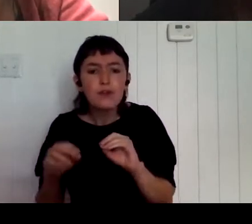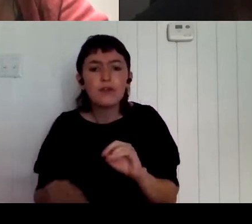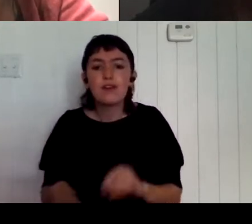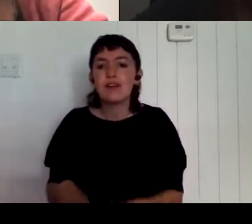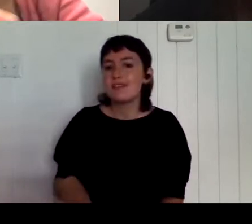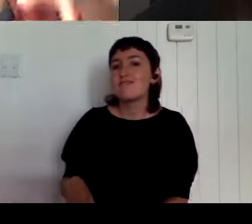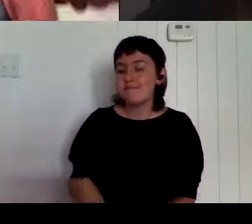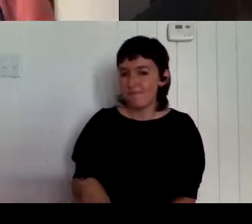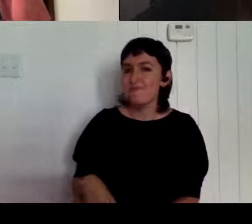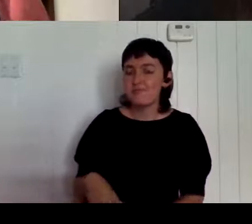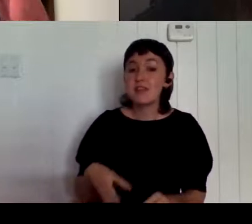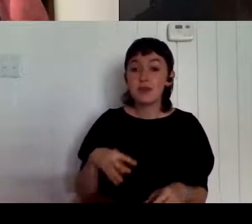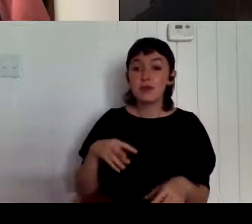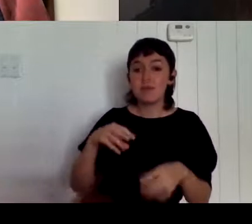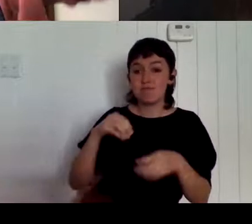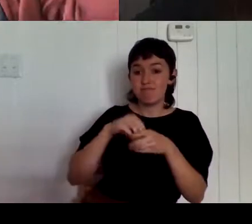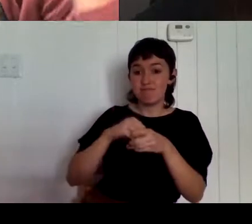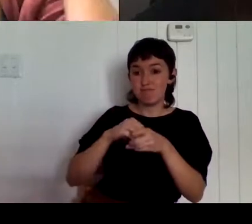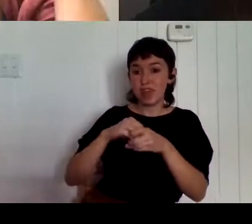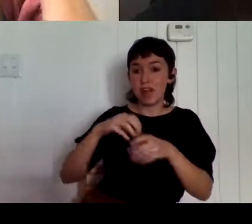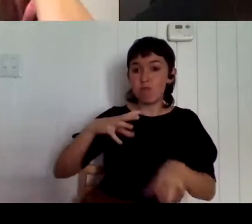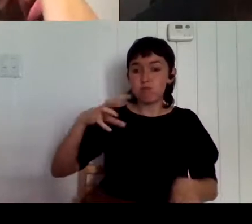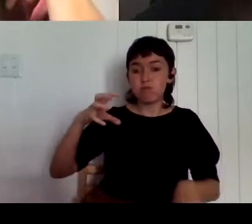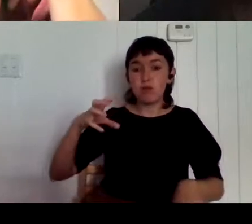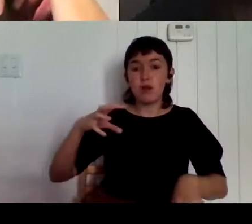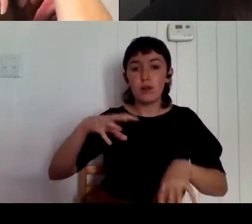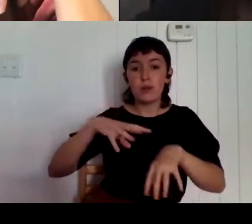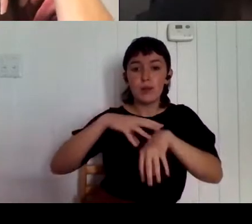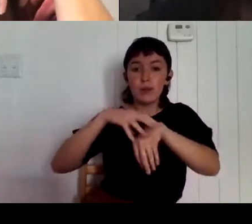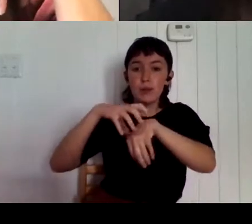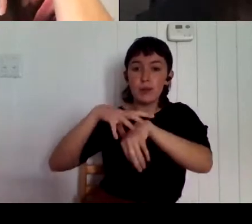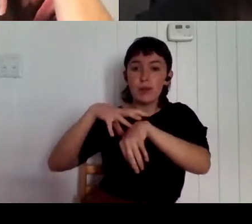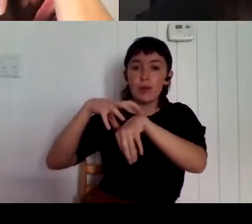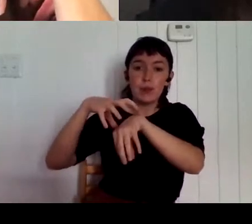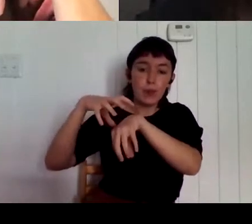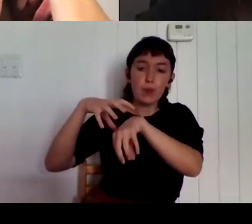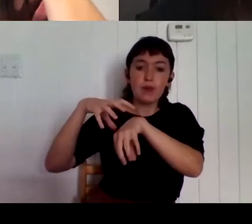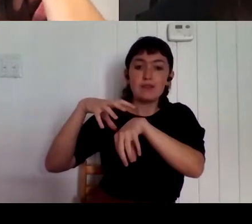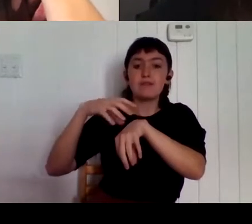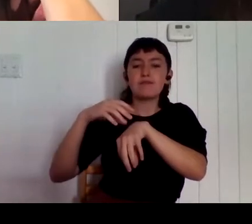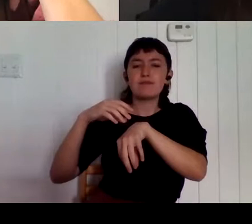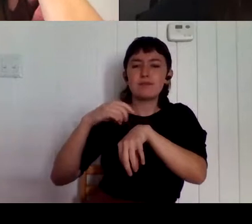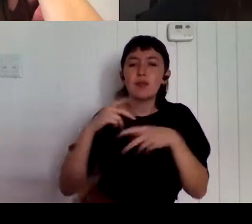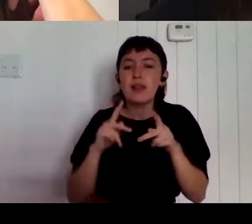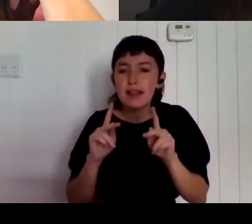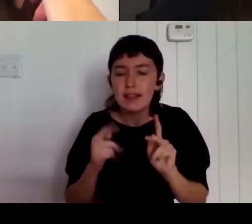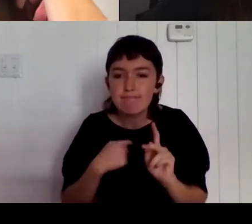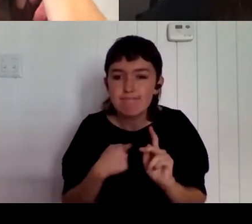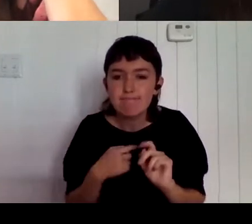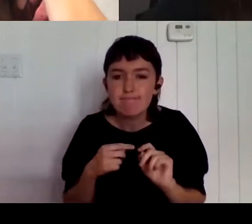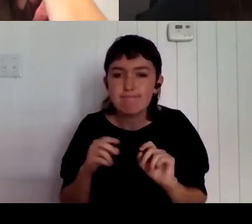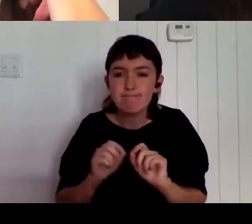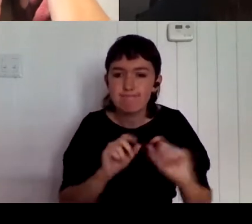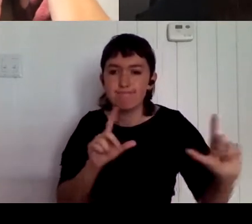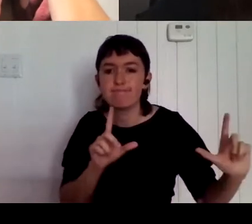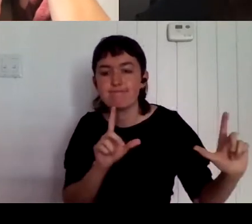have, uh, so let's just actually pop while I'm, while I'm doing this, let me pop this back up because